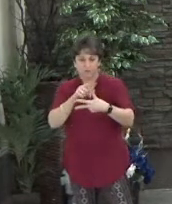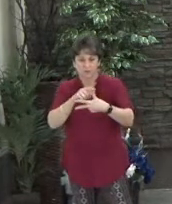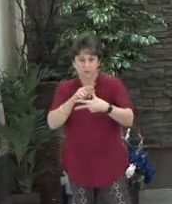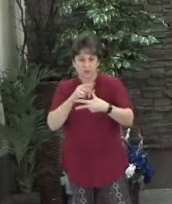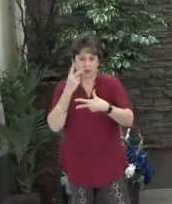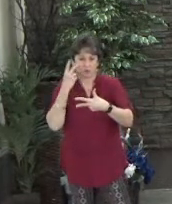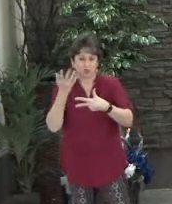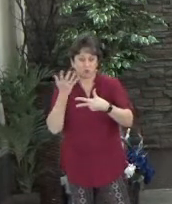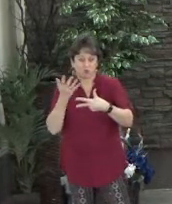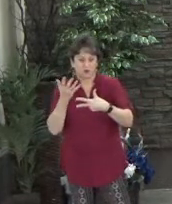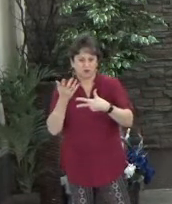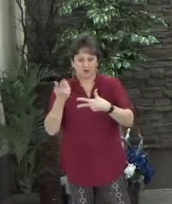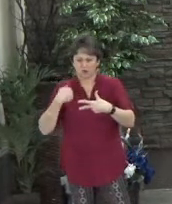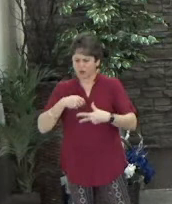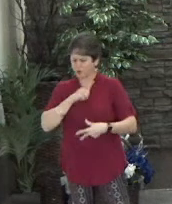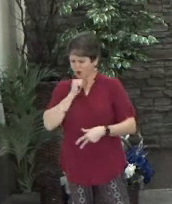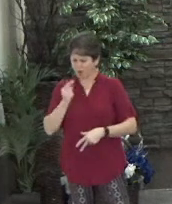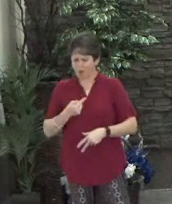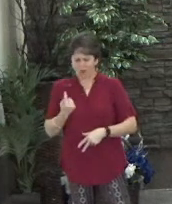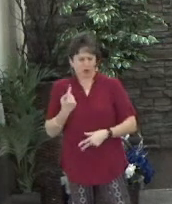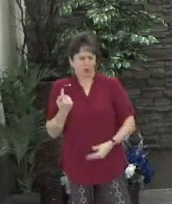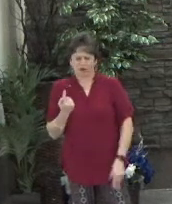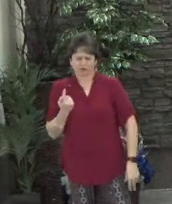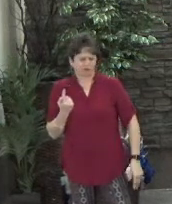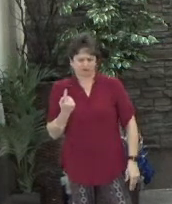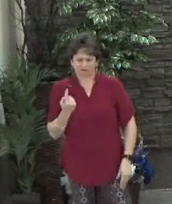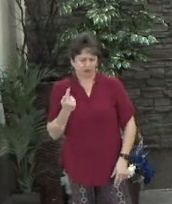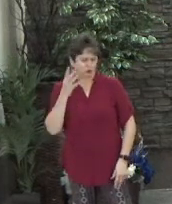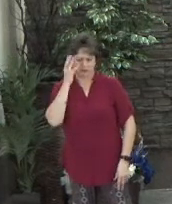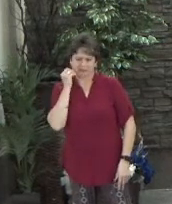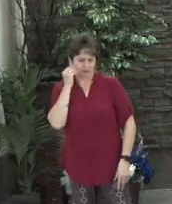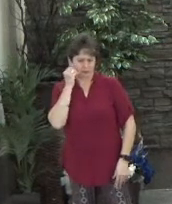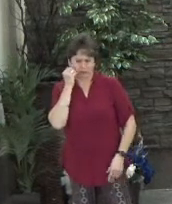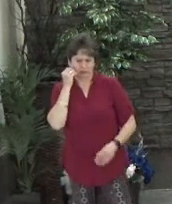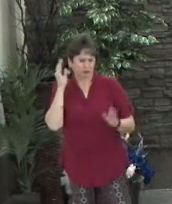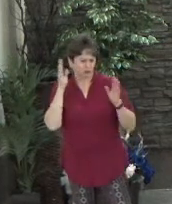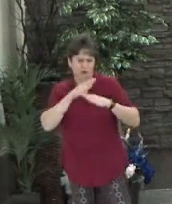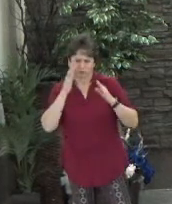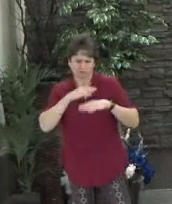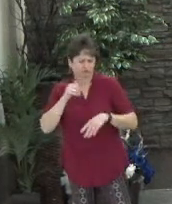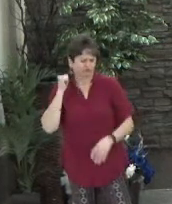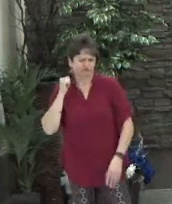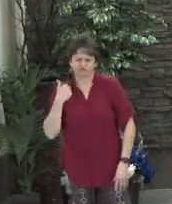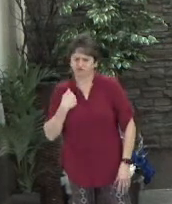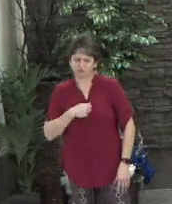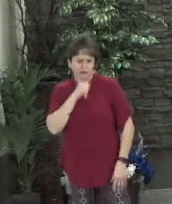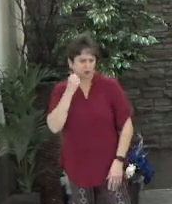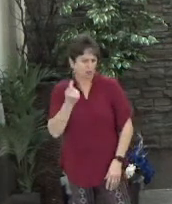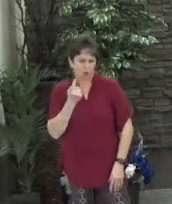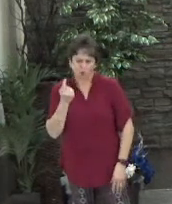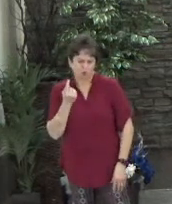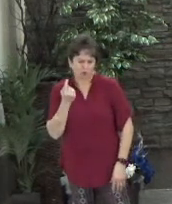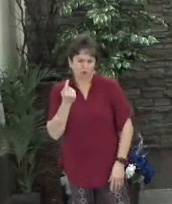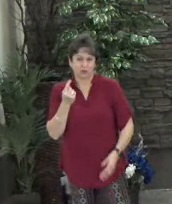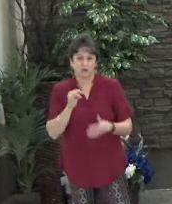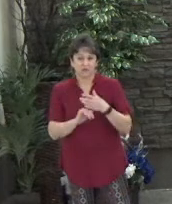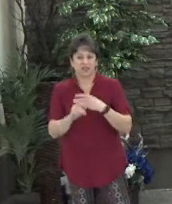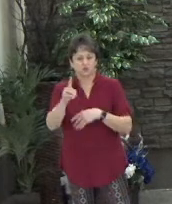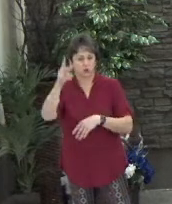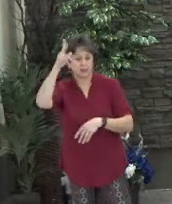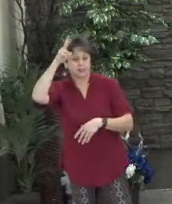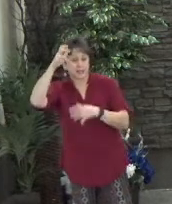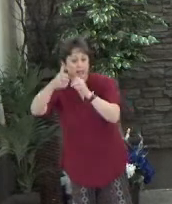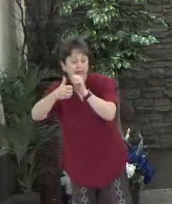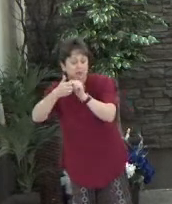going to see is that we're not the only ones to experience this kind of rejection. I think that's one of Satan's